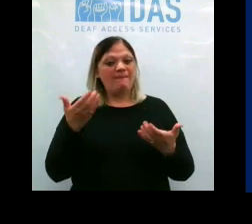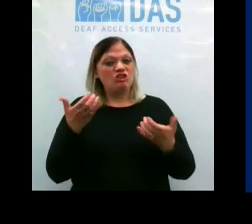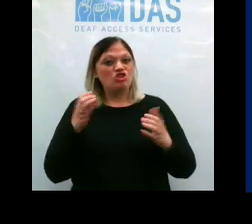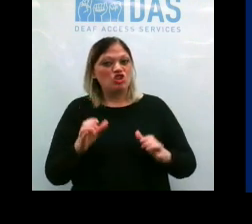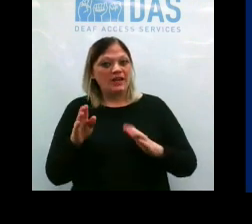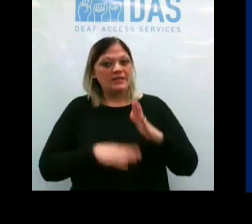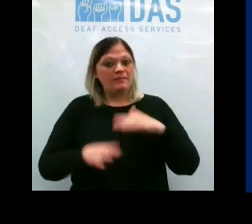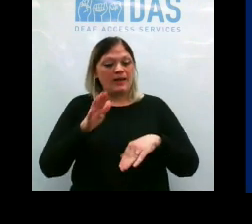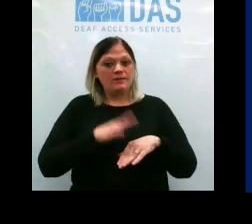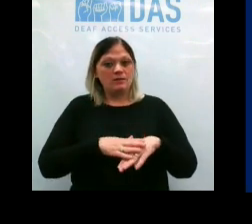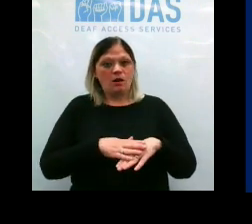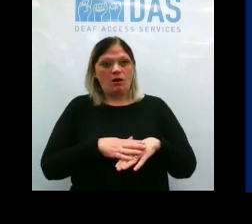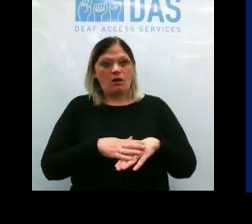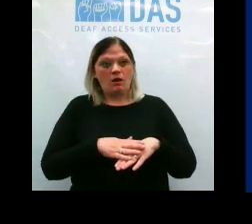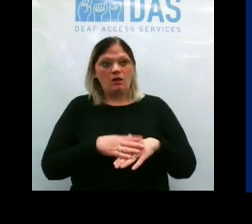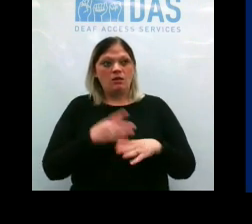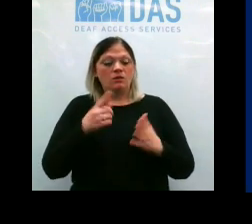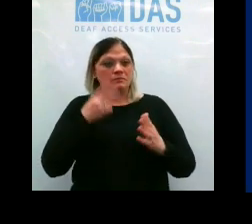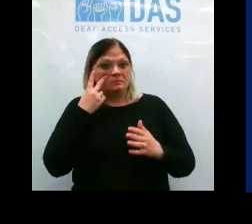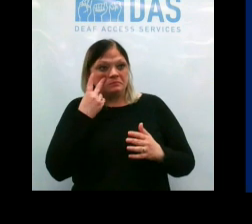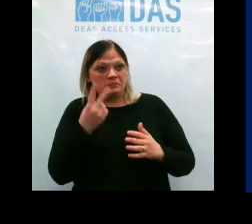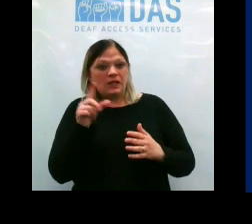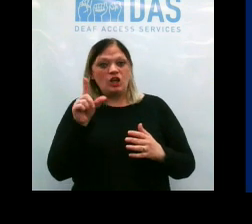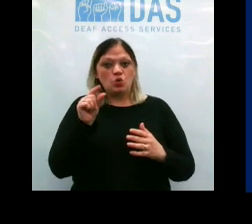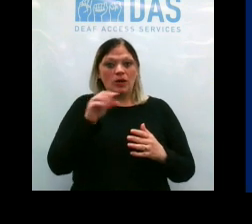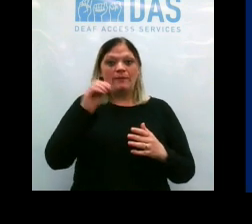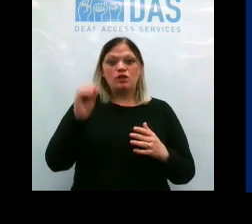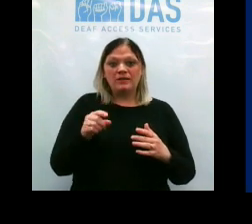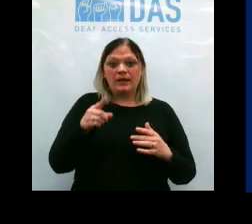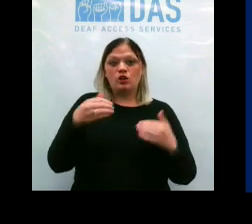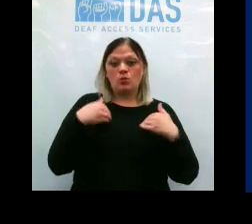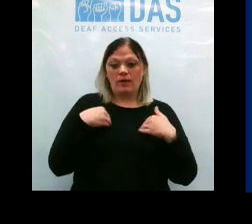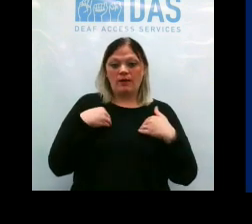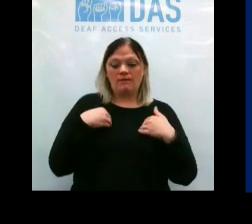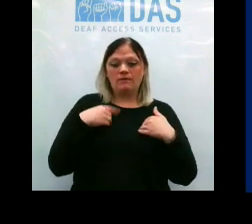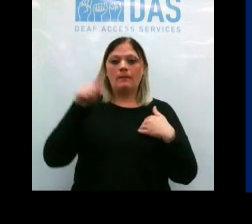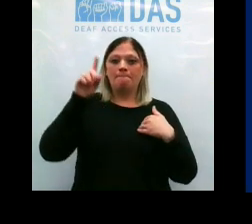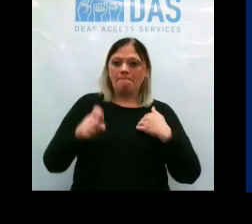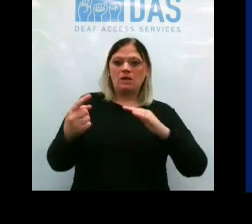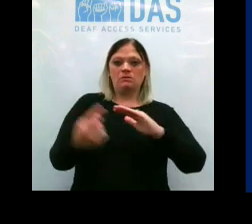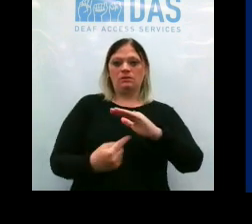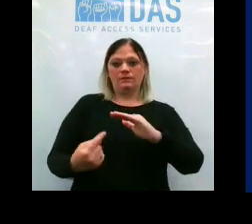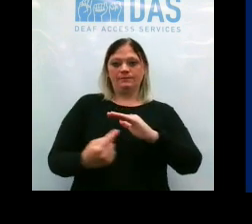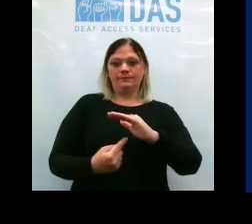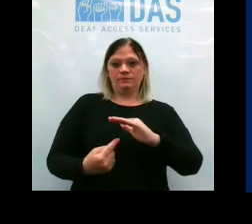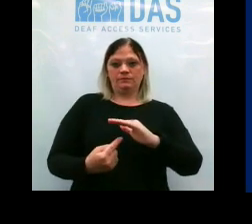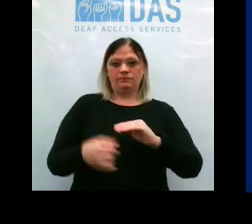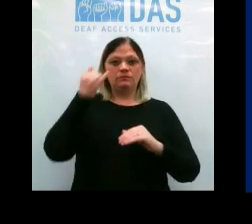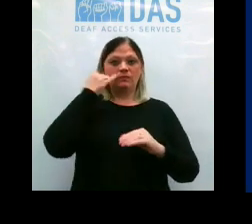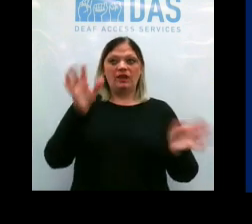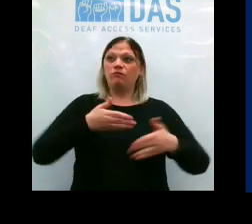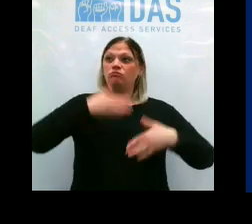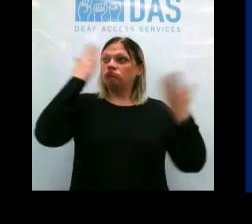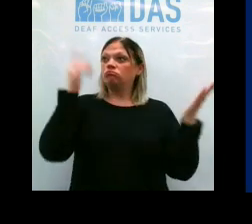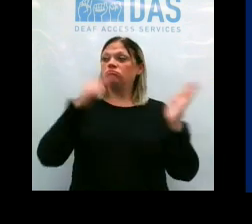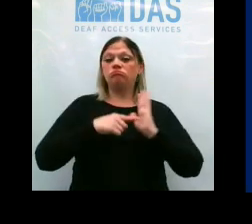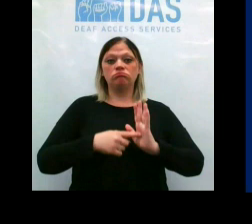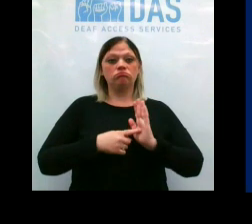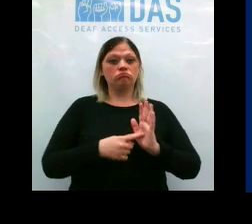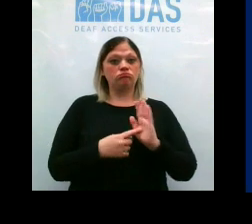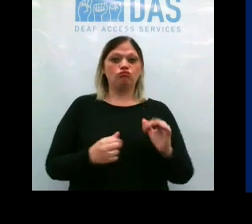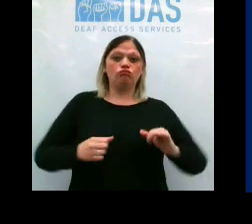based on what we've seen, about 20% chance that you have COVID-19, so you have to isolate. If you do not have symptoms, if you